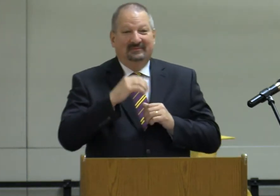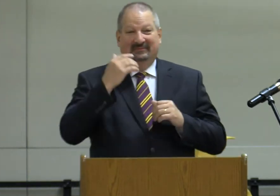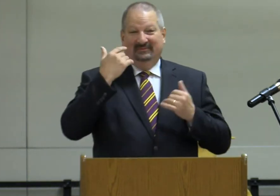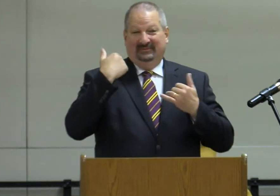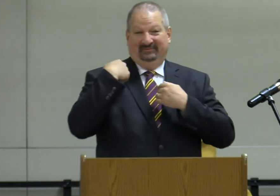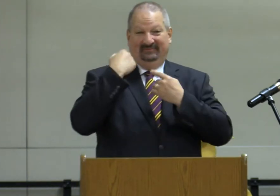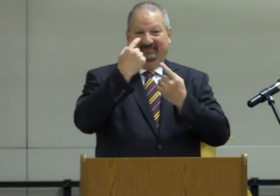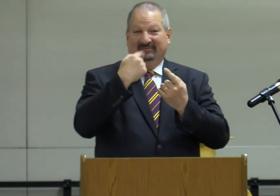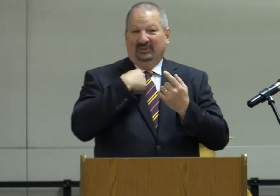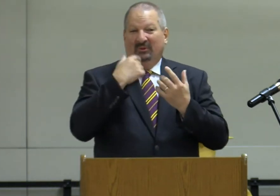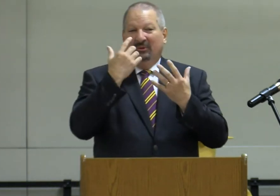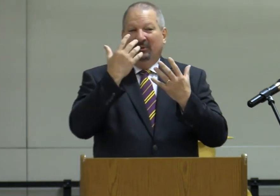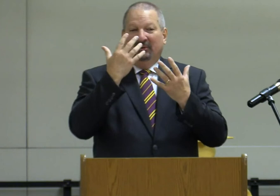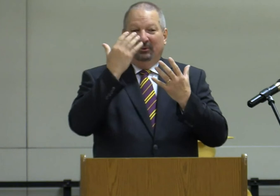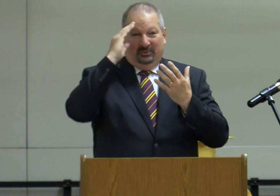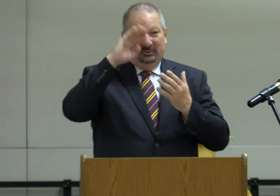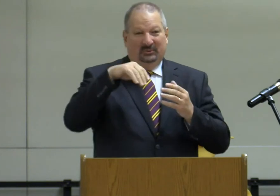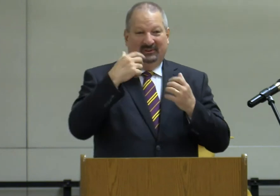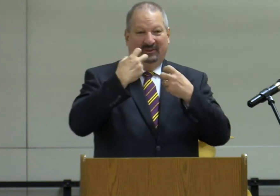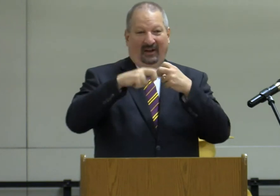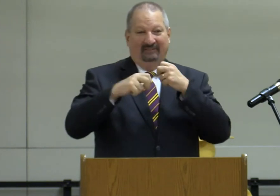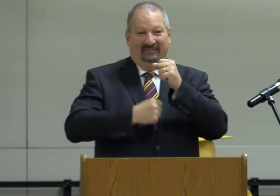class 2021.